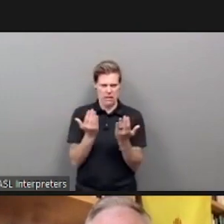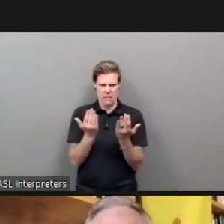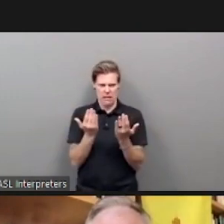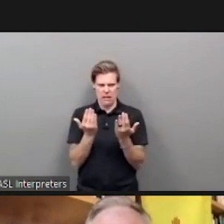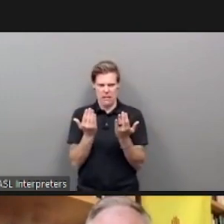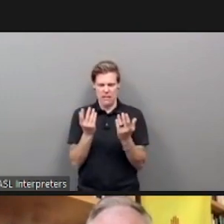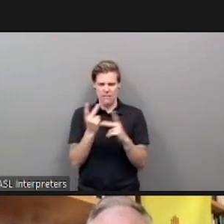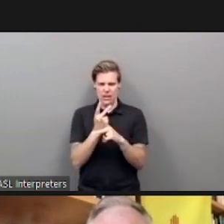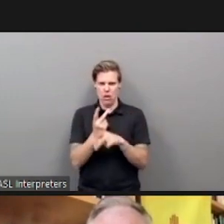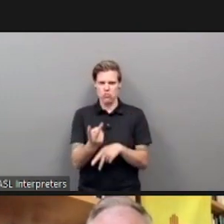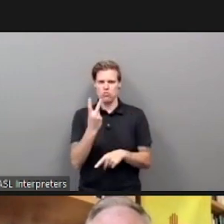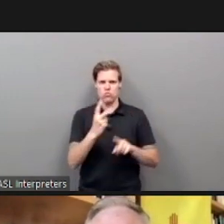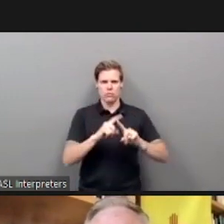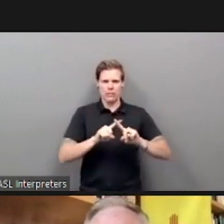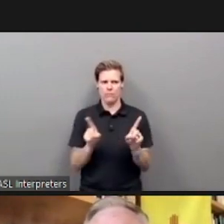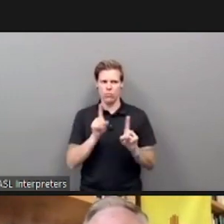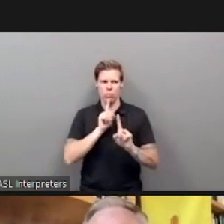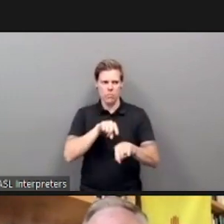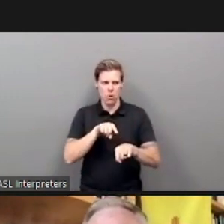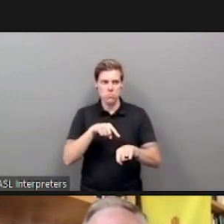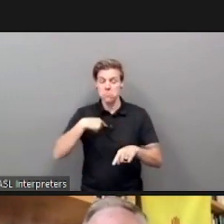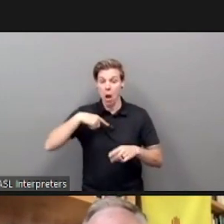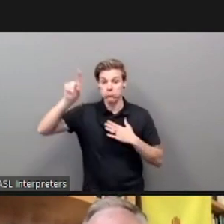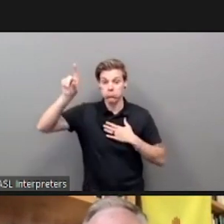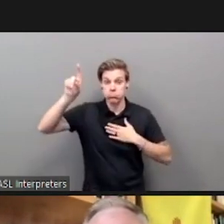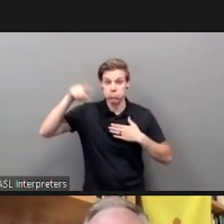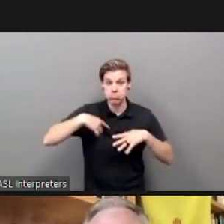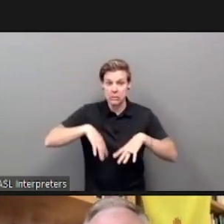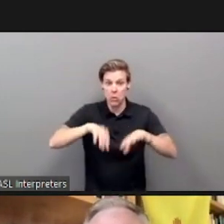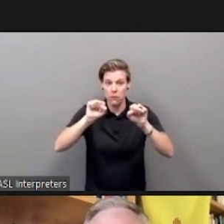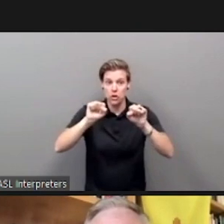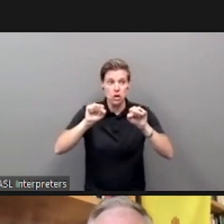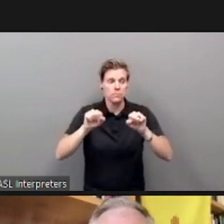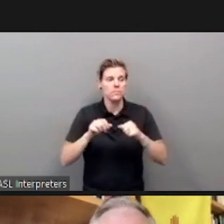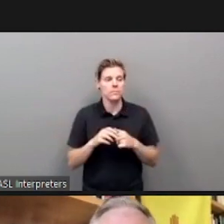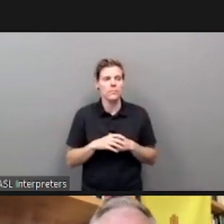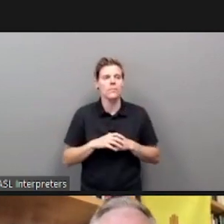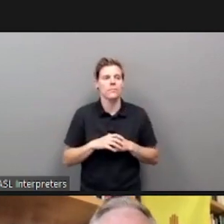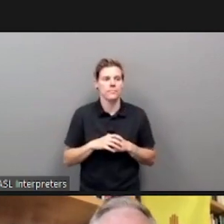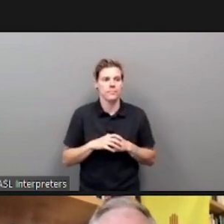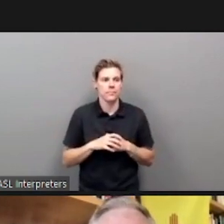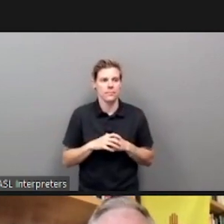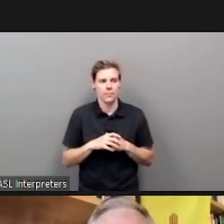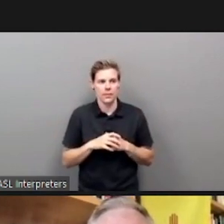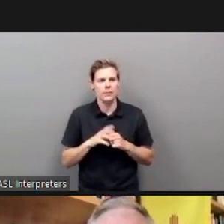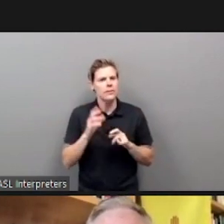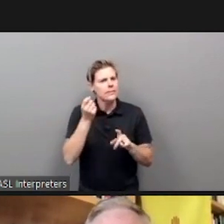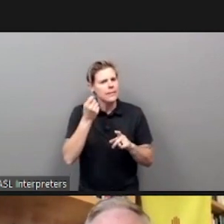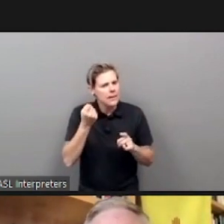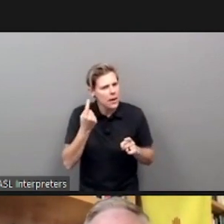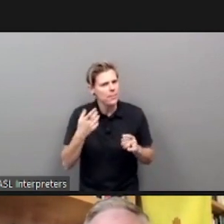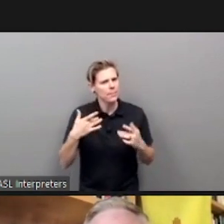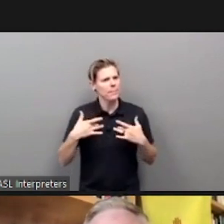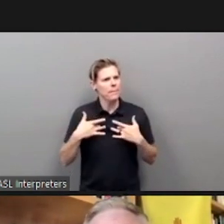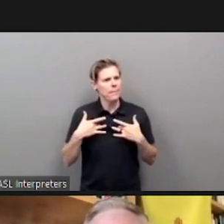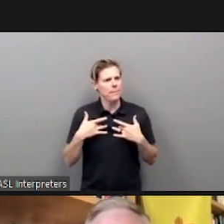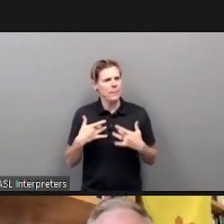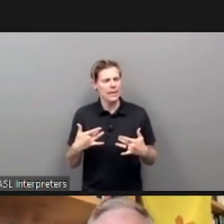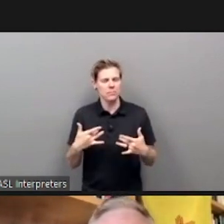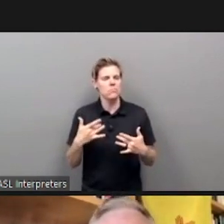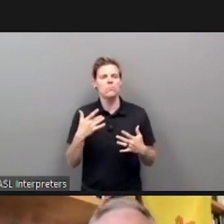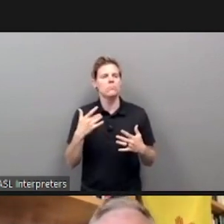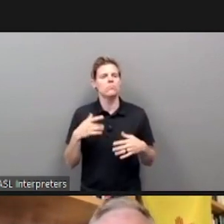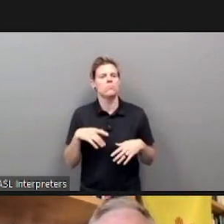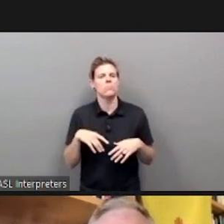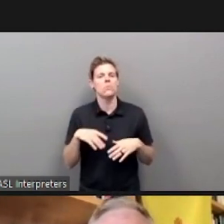go through all those differences, but it tends to, Julie, I believe the bottom line is you're looking